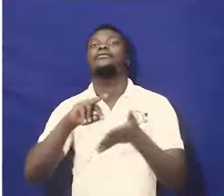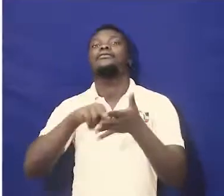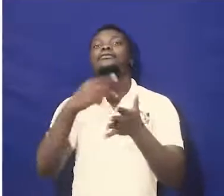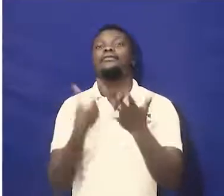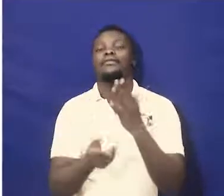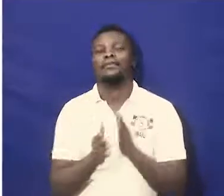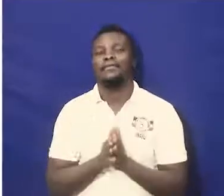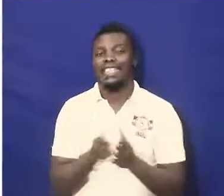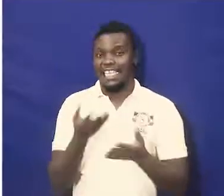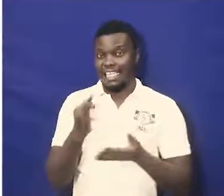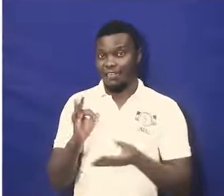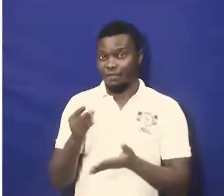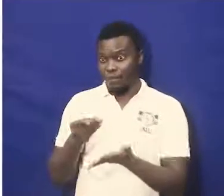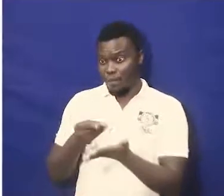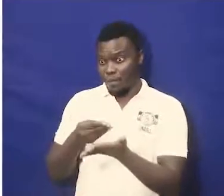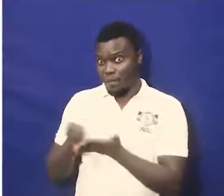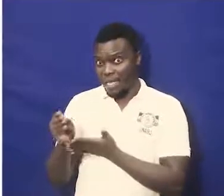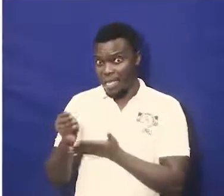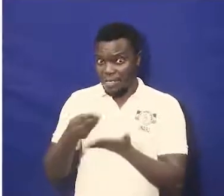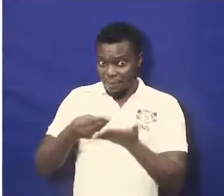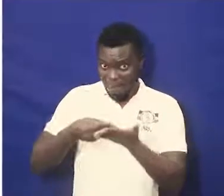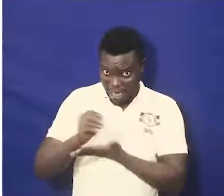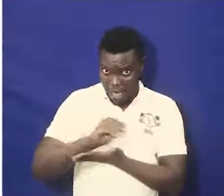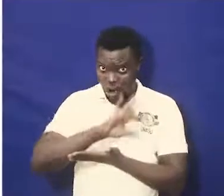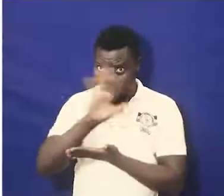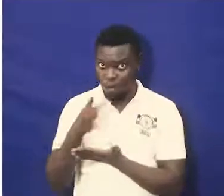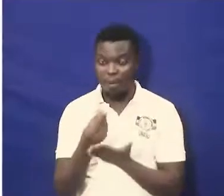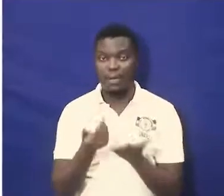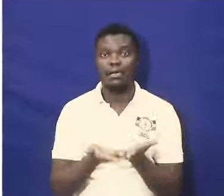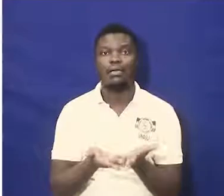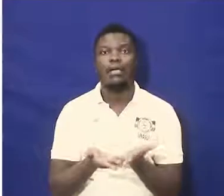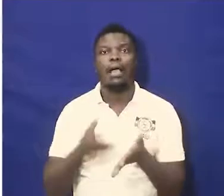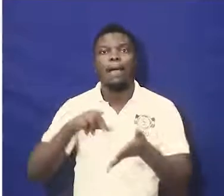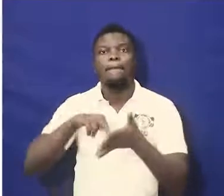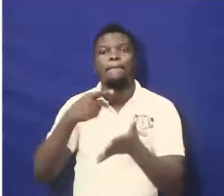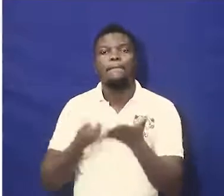it cash, you're paying all the money, then